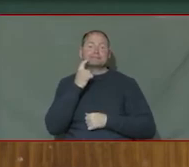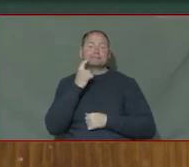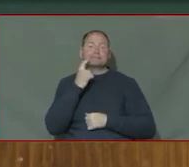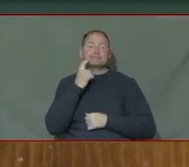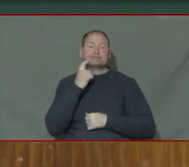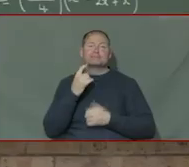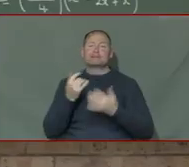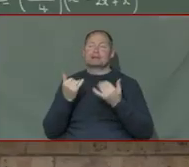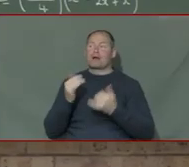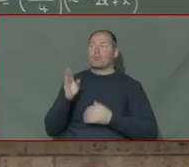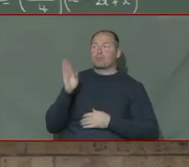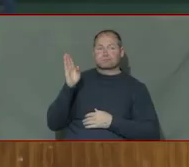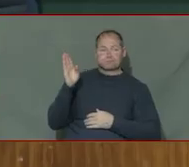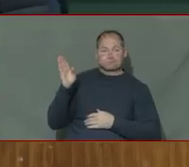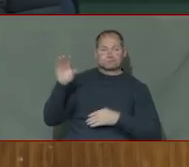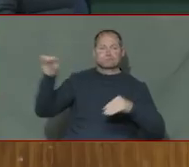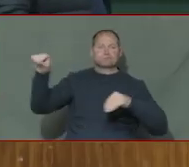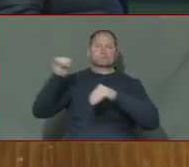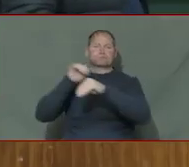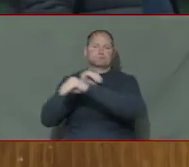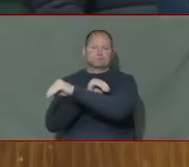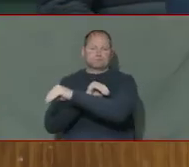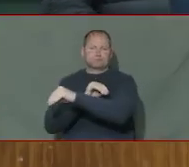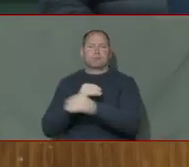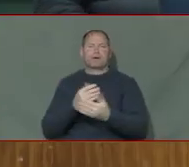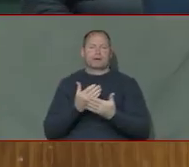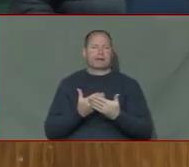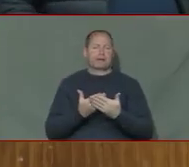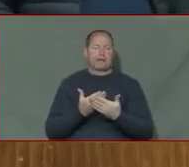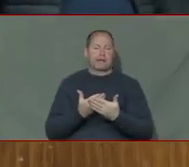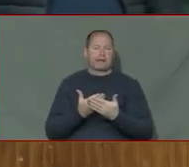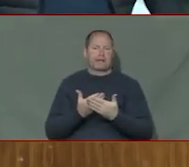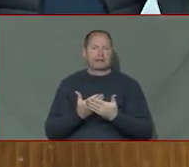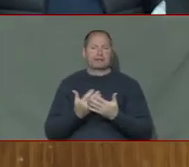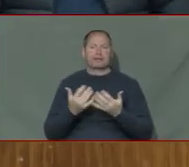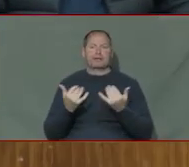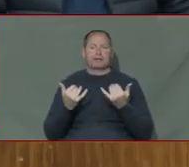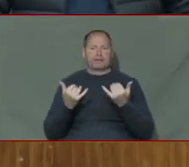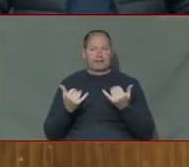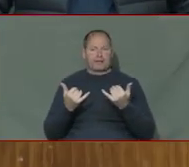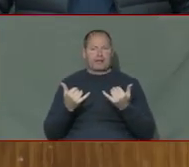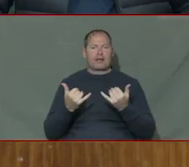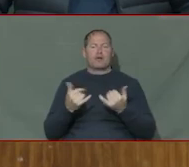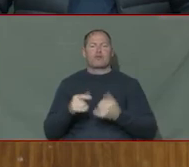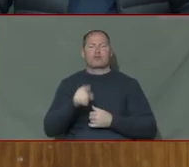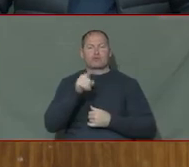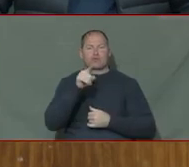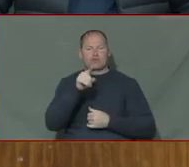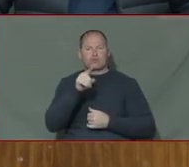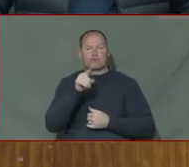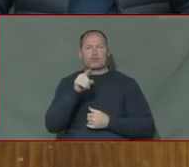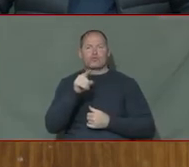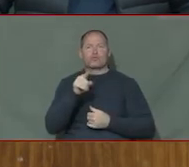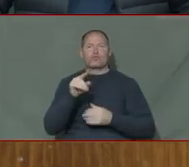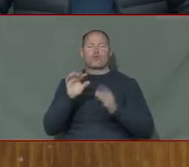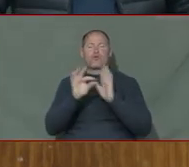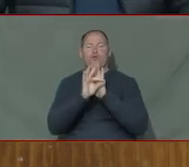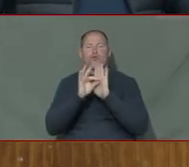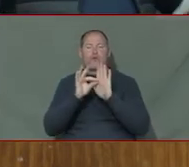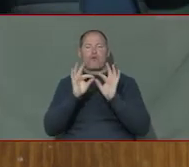the generic formula for the volume and the surface area in order to be able to get the formulas for